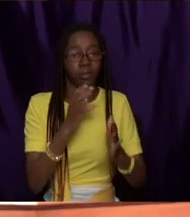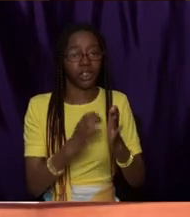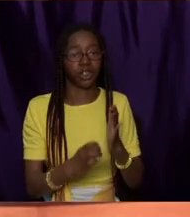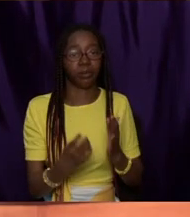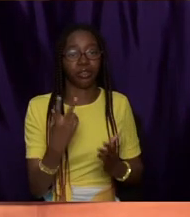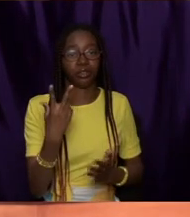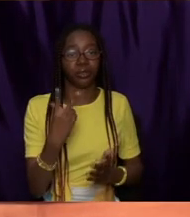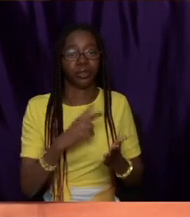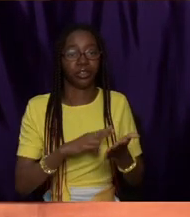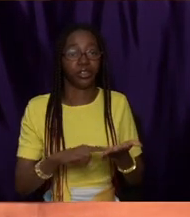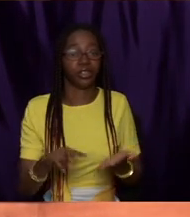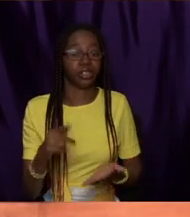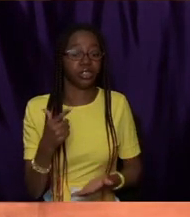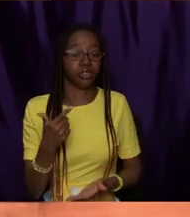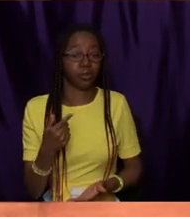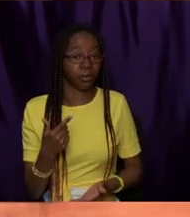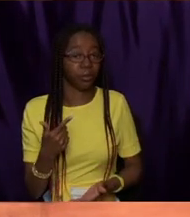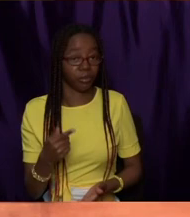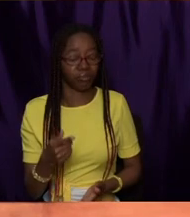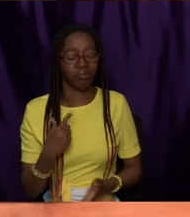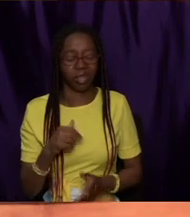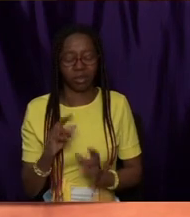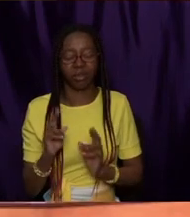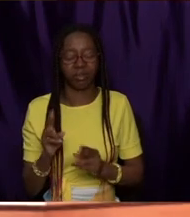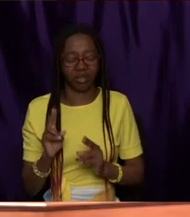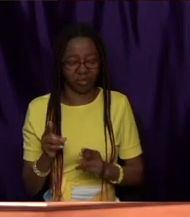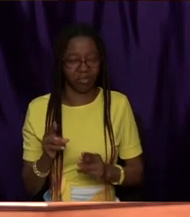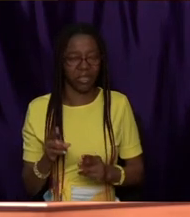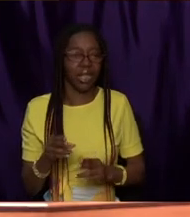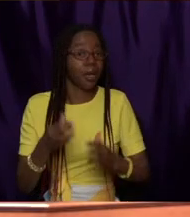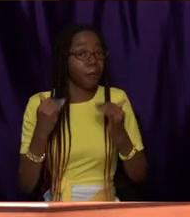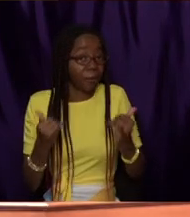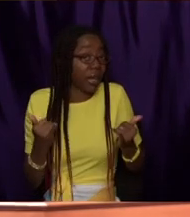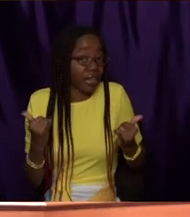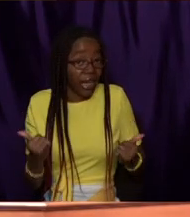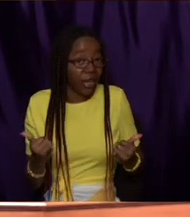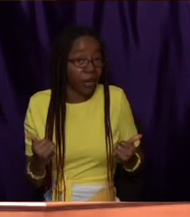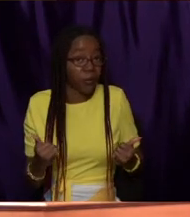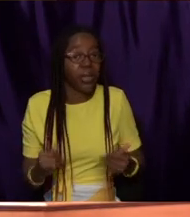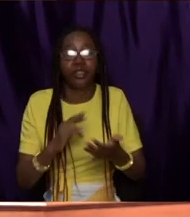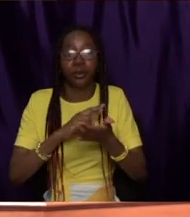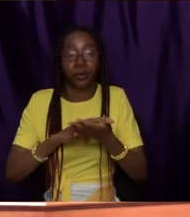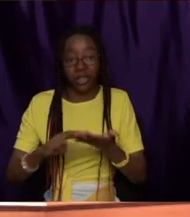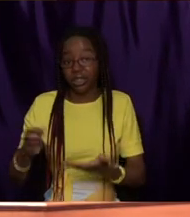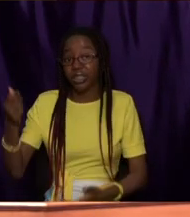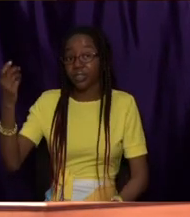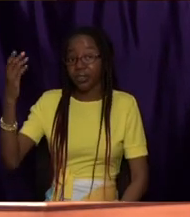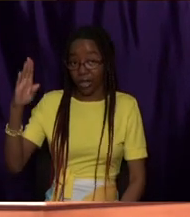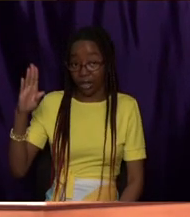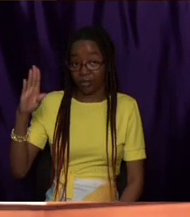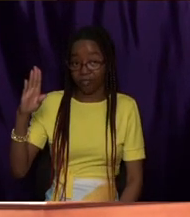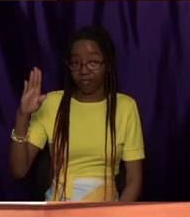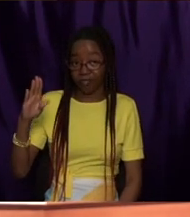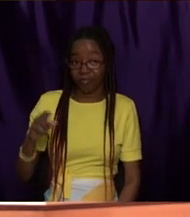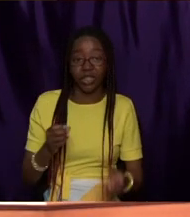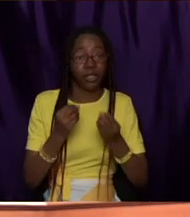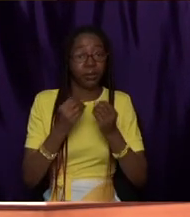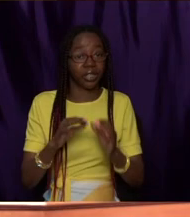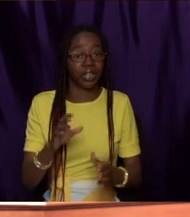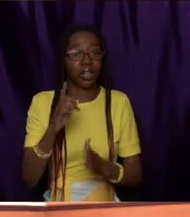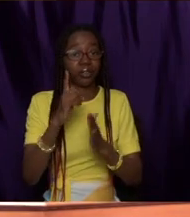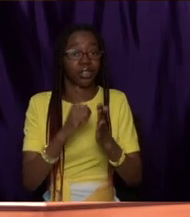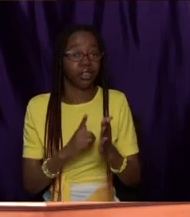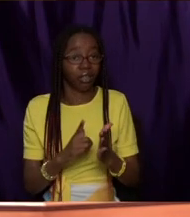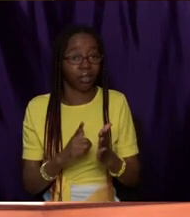3:21. I'm gonna hurry up. I'm gonna get on. It says, by now, the righteousness of God without the law